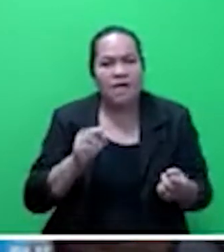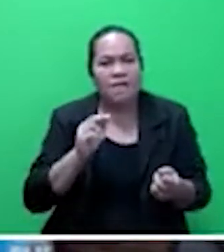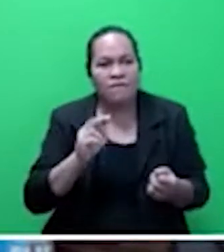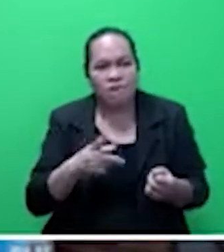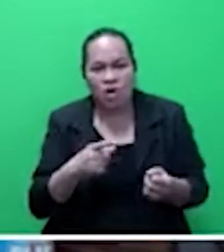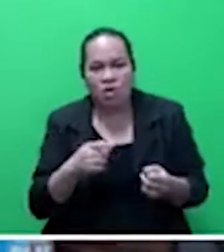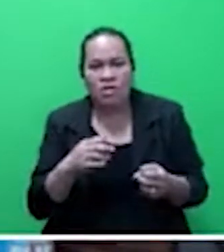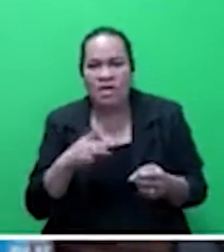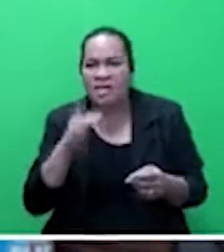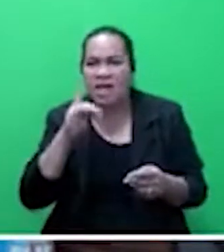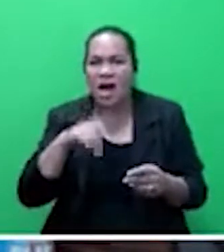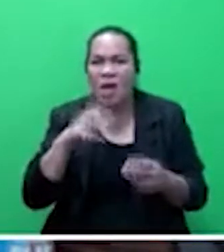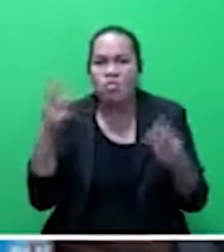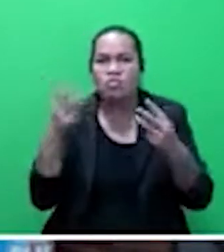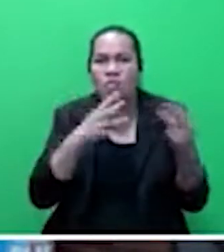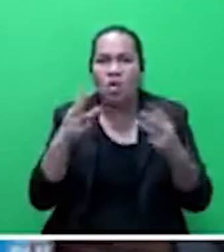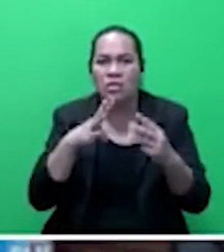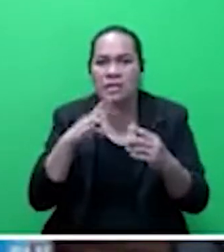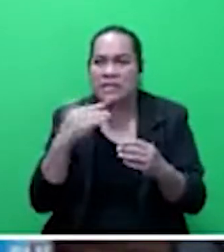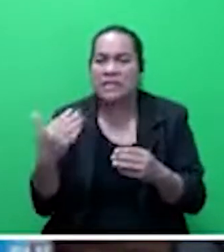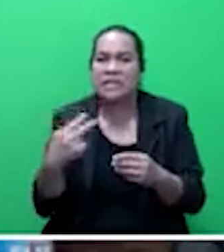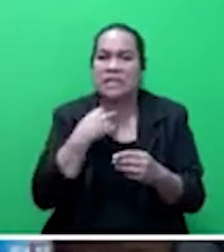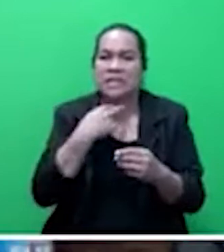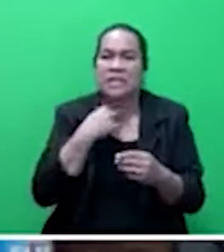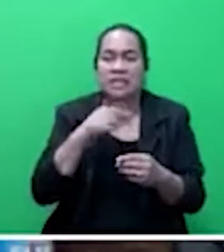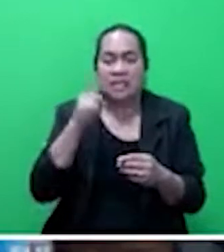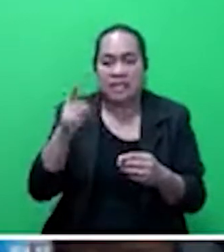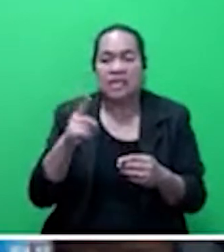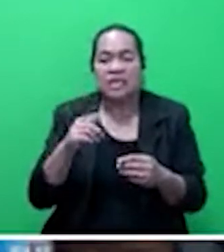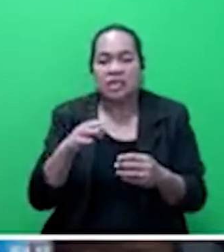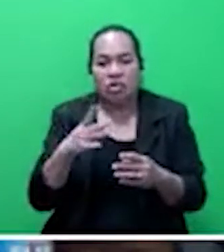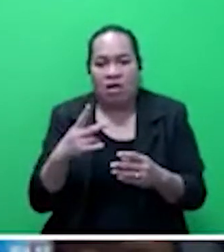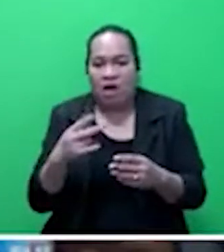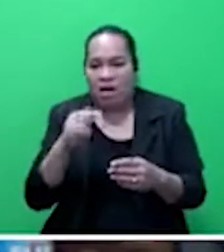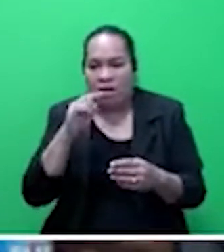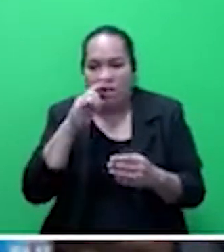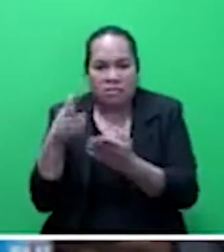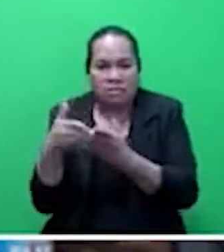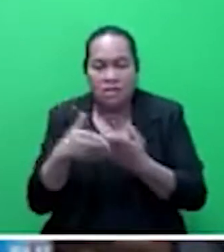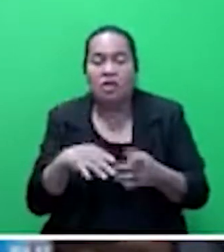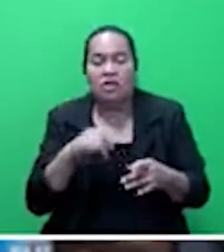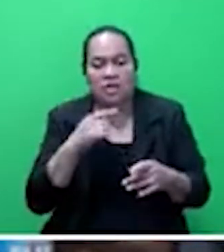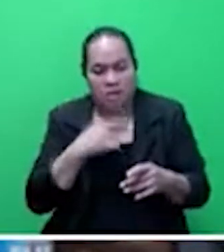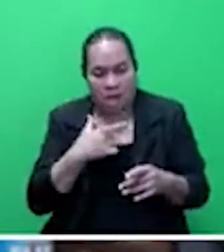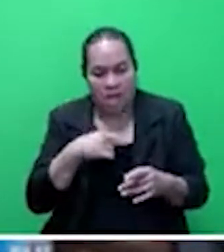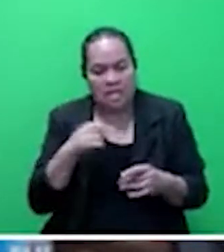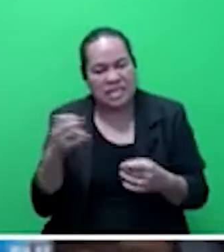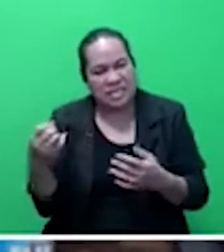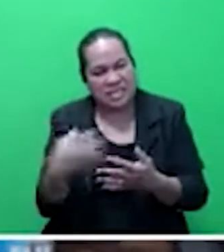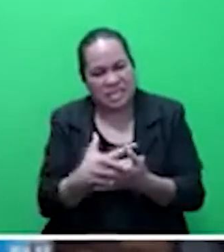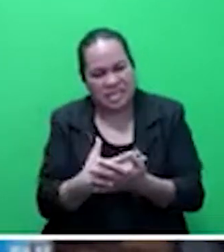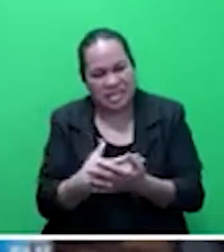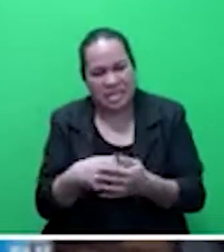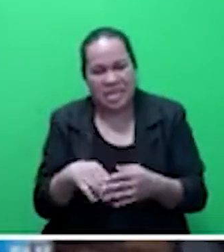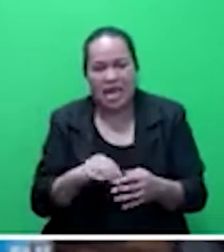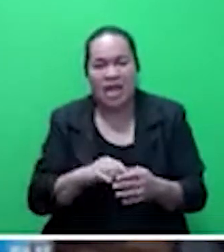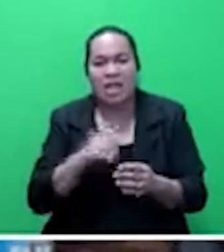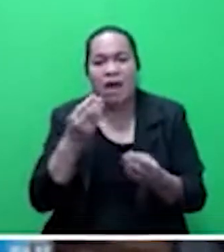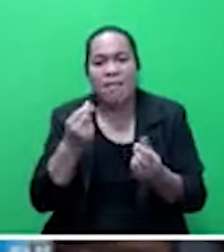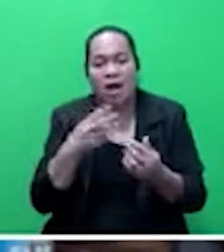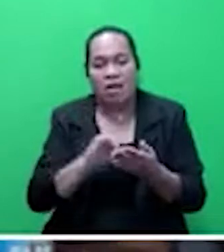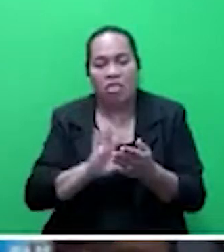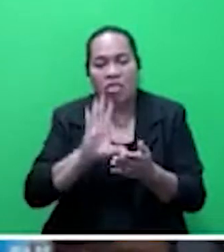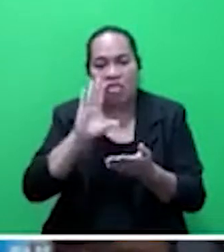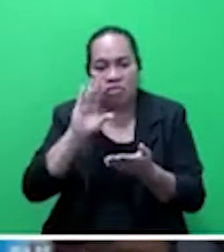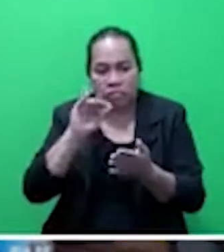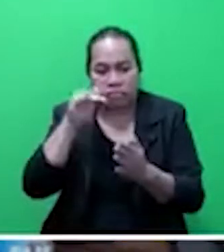Ukraine. Mr. Speaker, this war in Ukraine is significantly contributing to global inflation, the